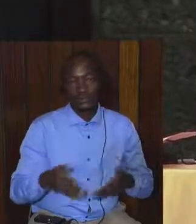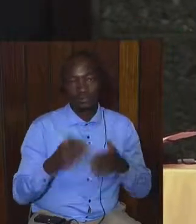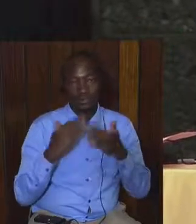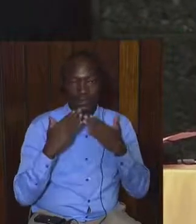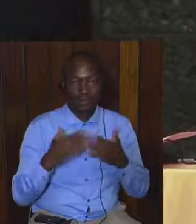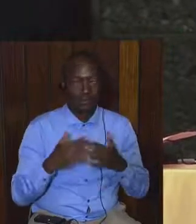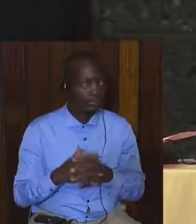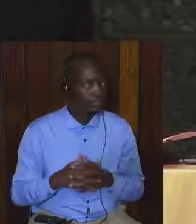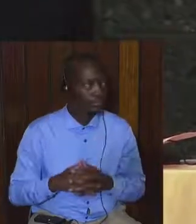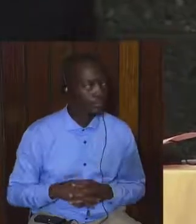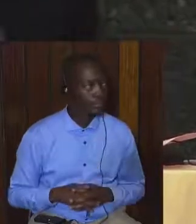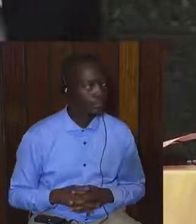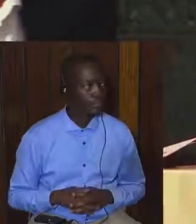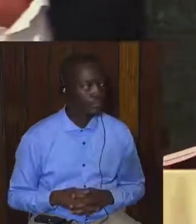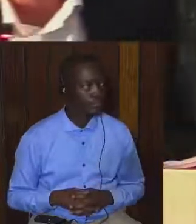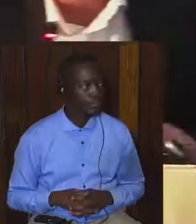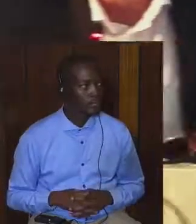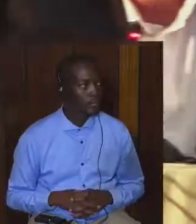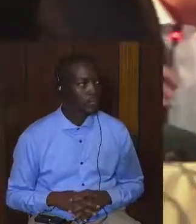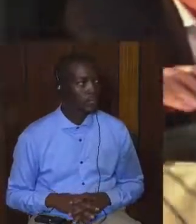Thank you. CEO, please start.